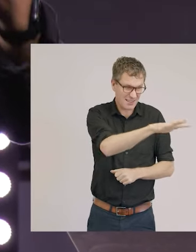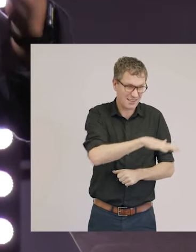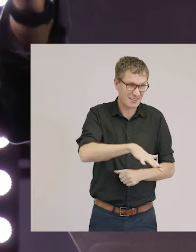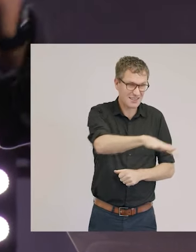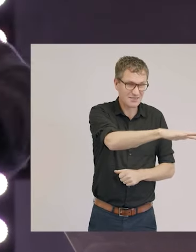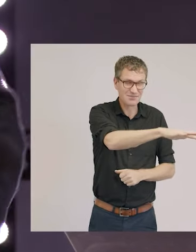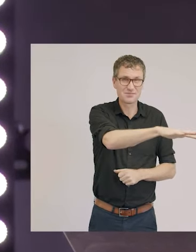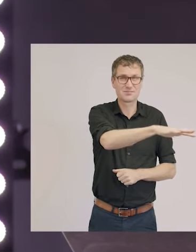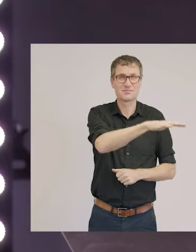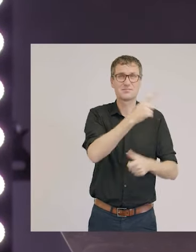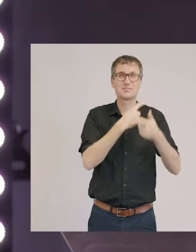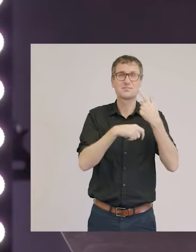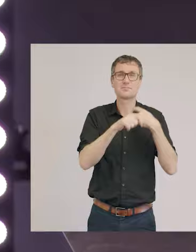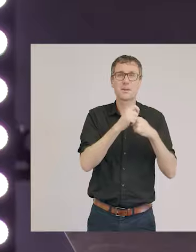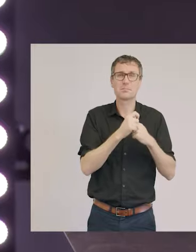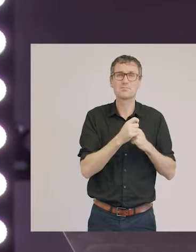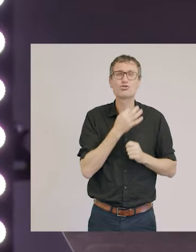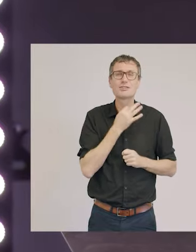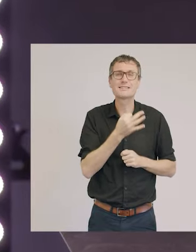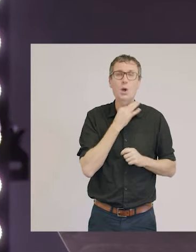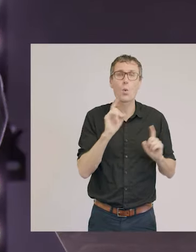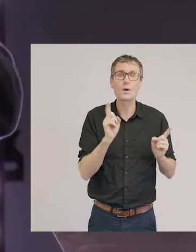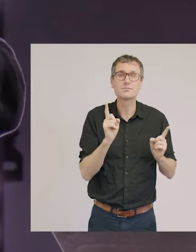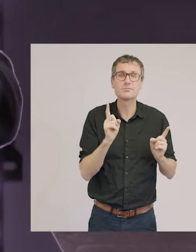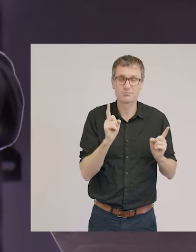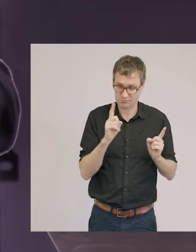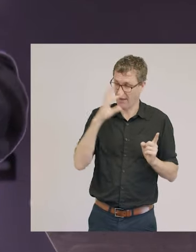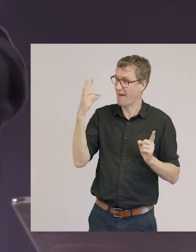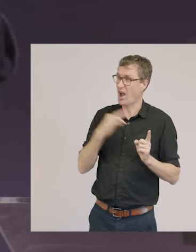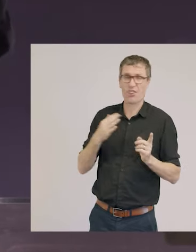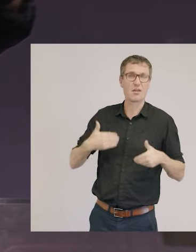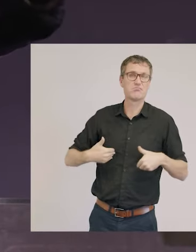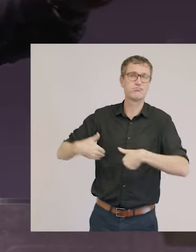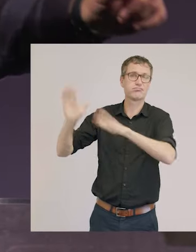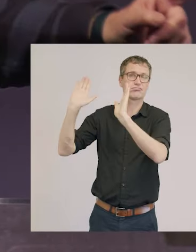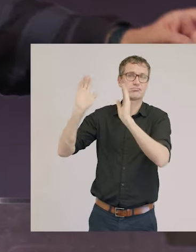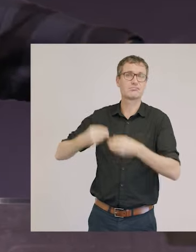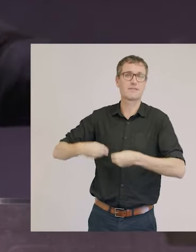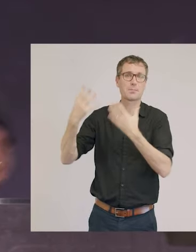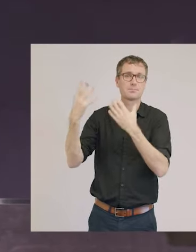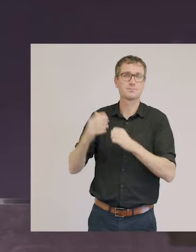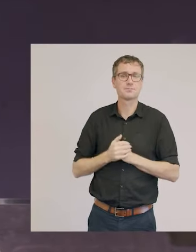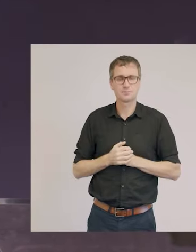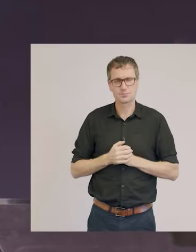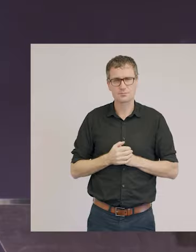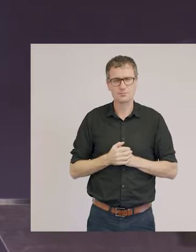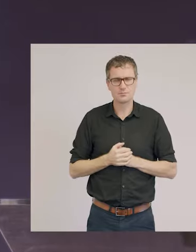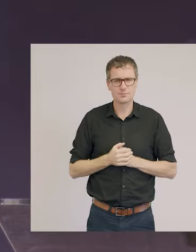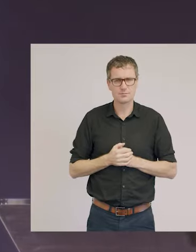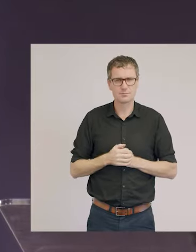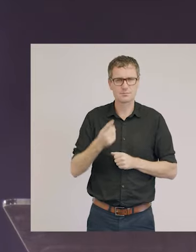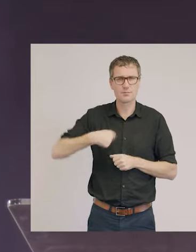it's what I call the departure lounge, where, you know, it's one step away from giving away your faith